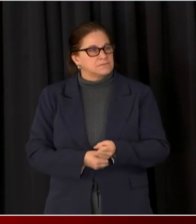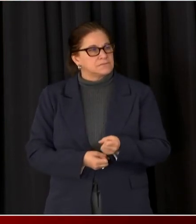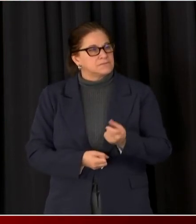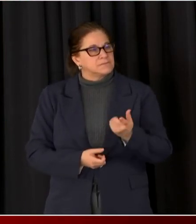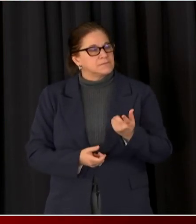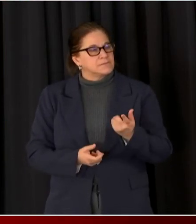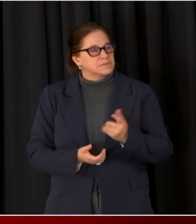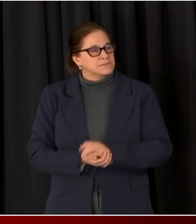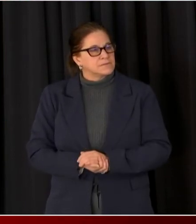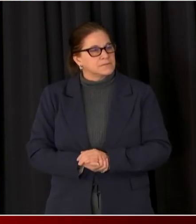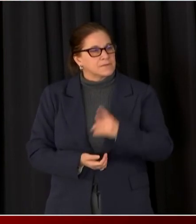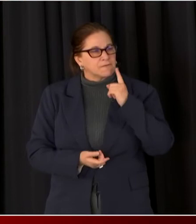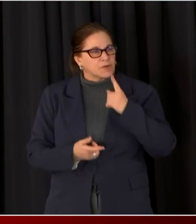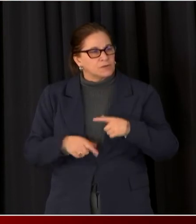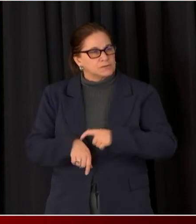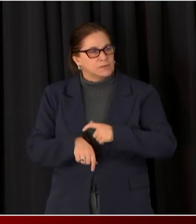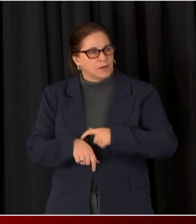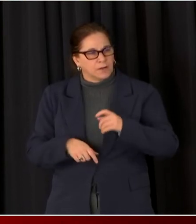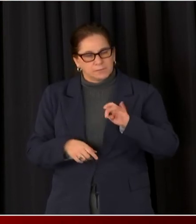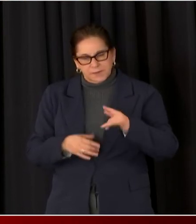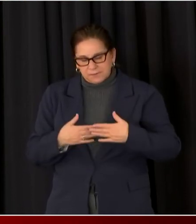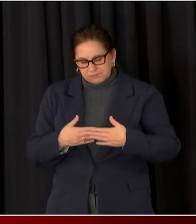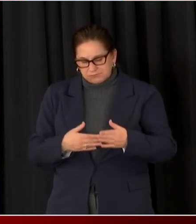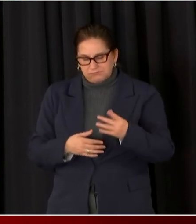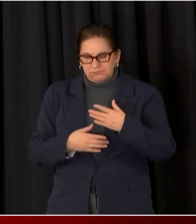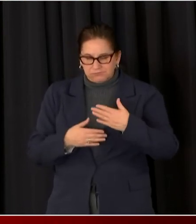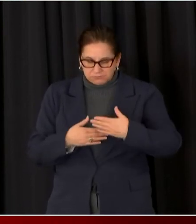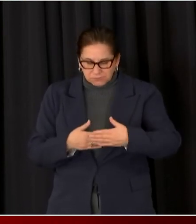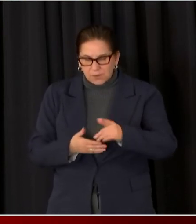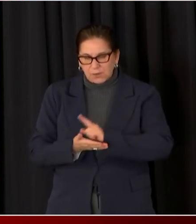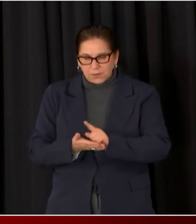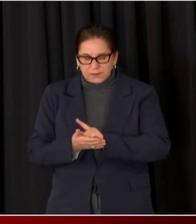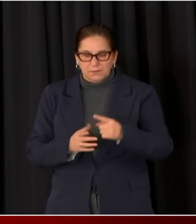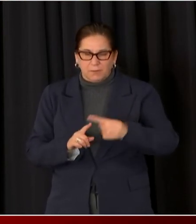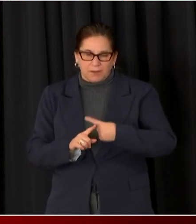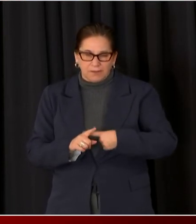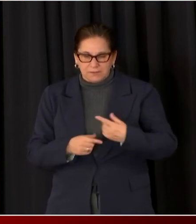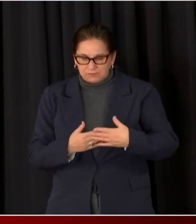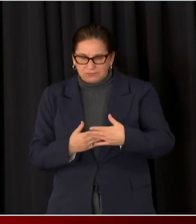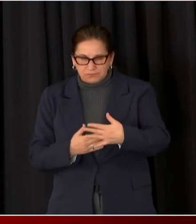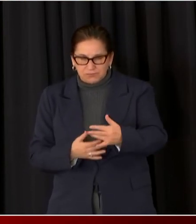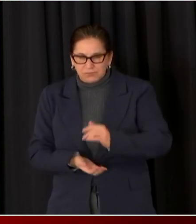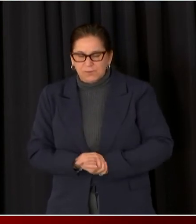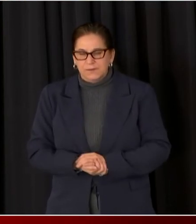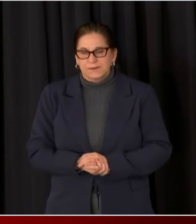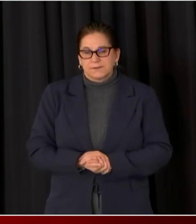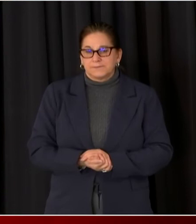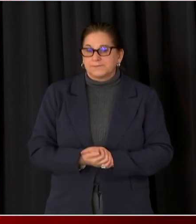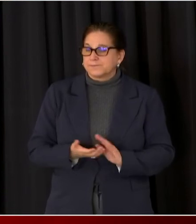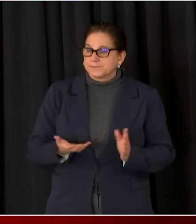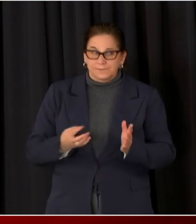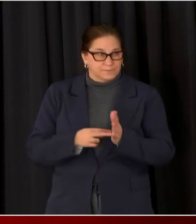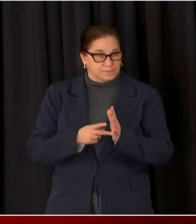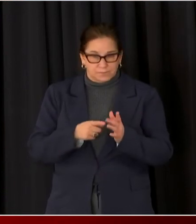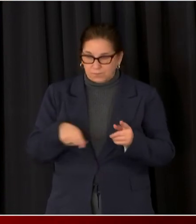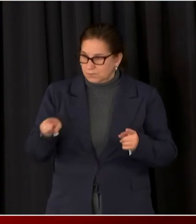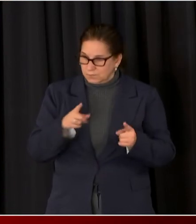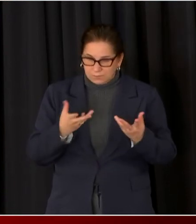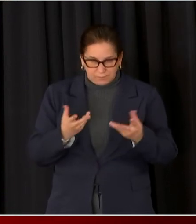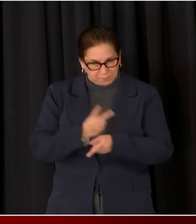hopeful, but we also know that we have to continue to be vigilant until we can achieve a full deployment